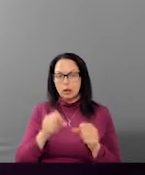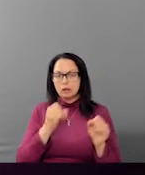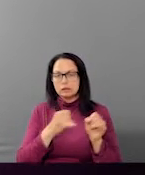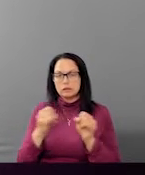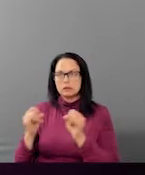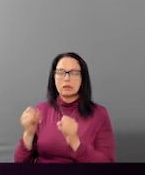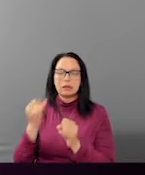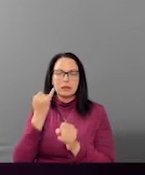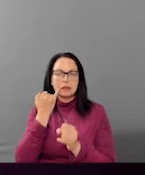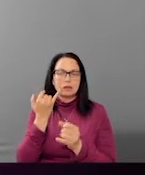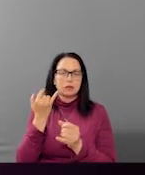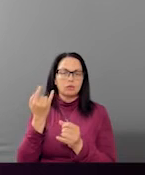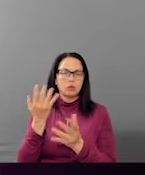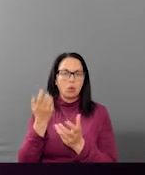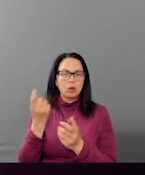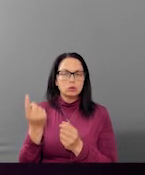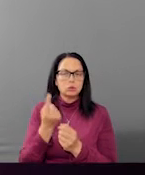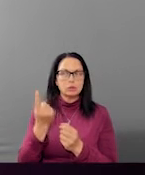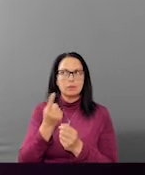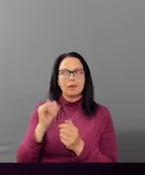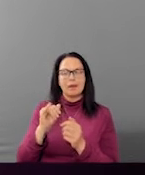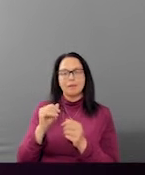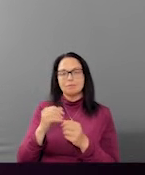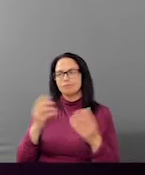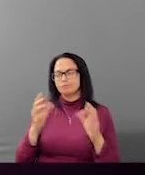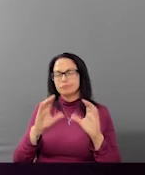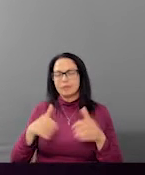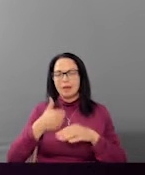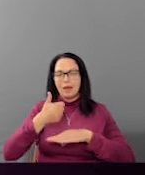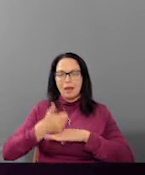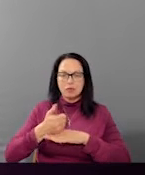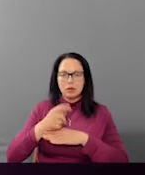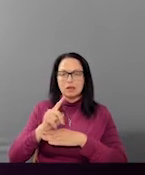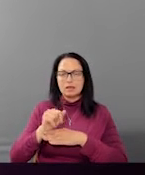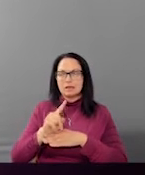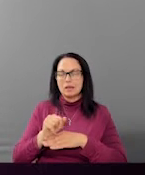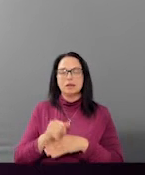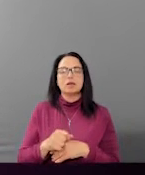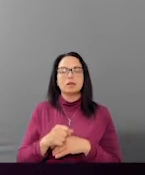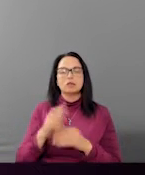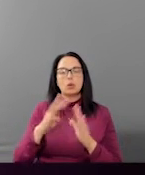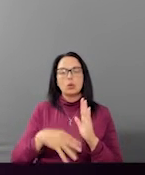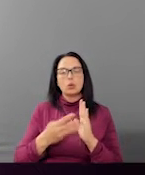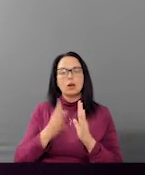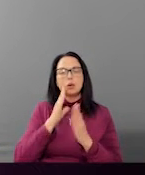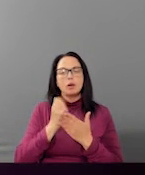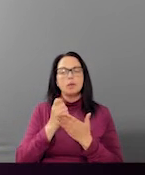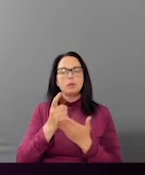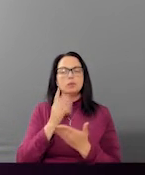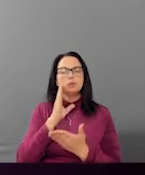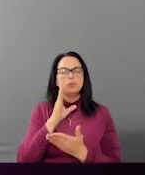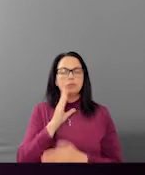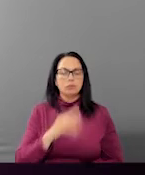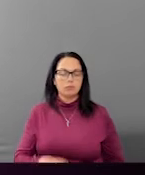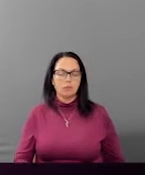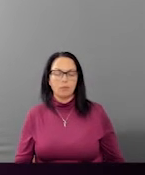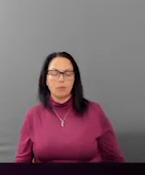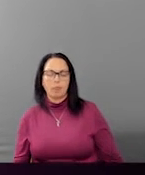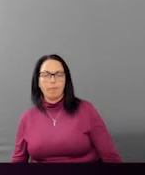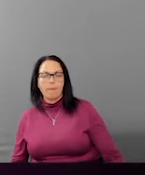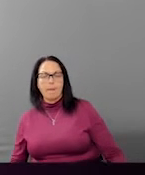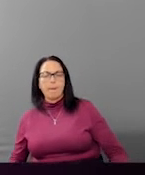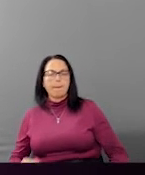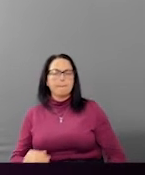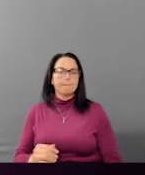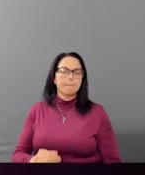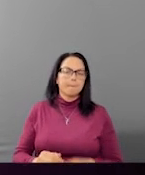do something like aggregate data, you would have to do it one at a time until you get it all together. So the graph helps you out with this. And the way you would do this is you define what's